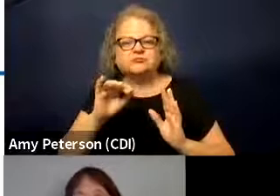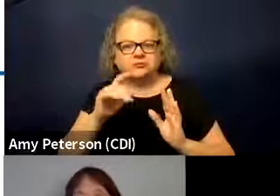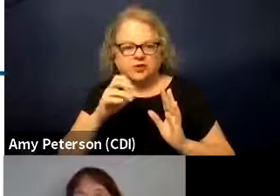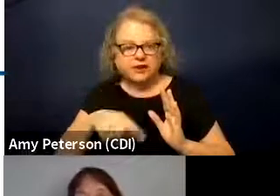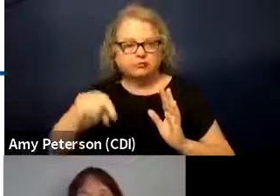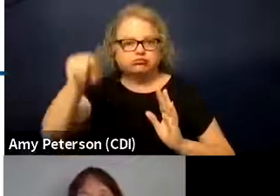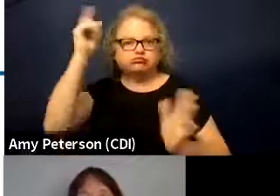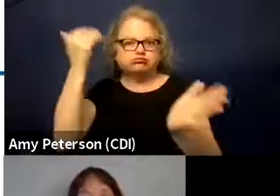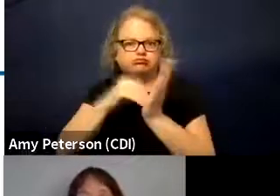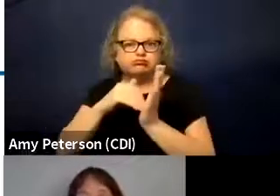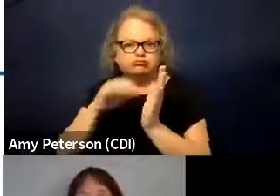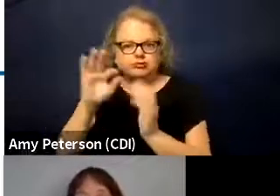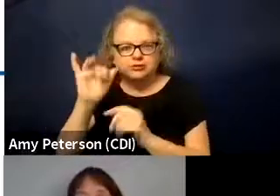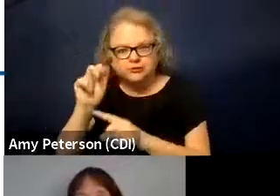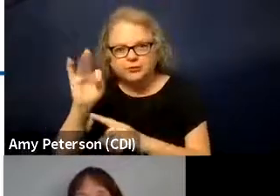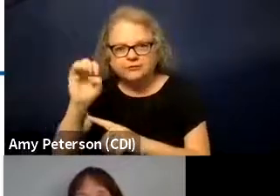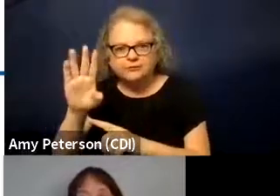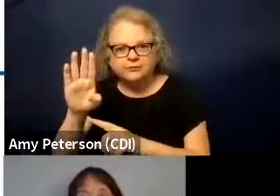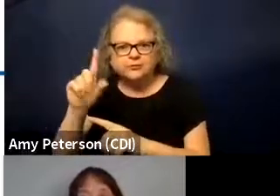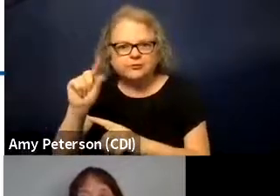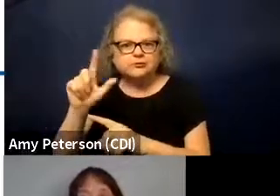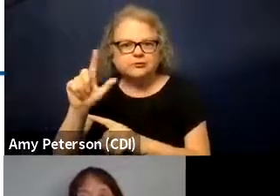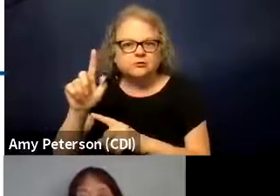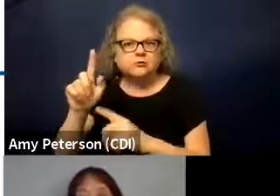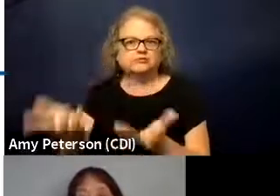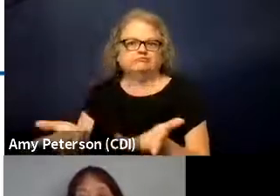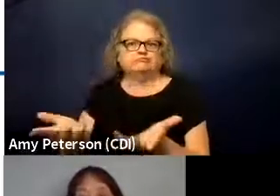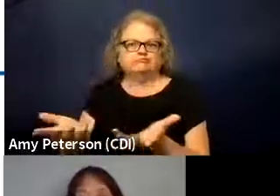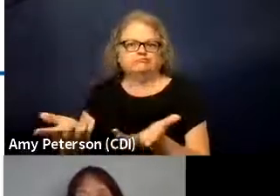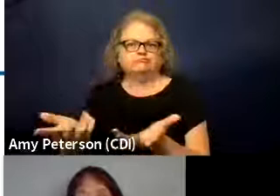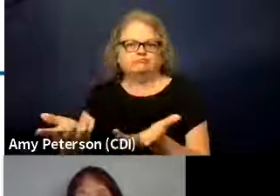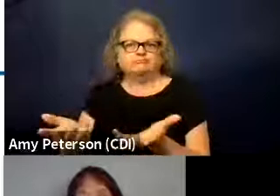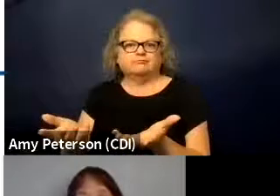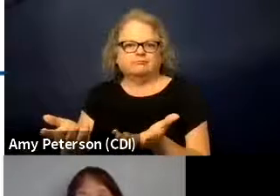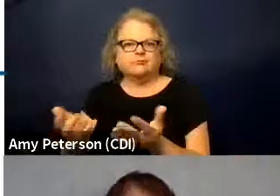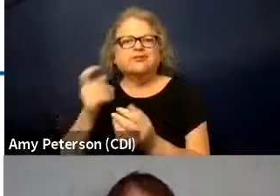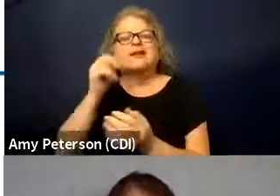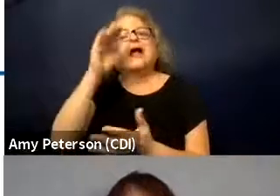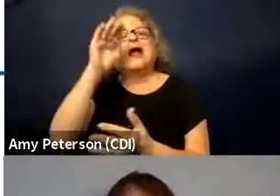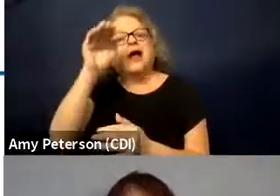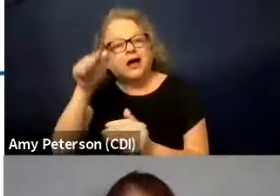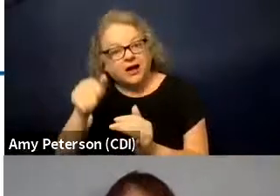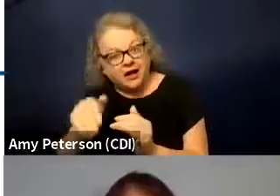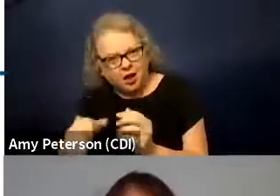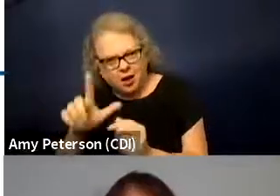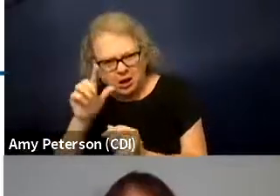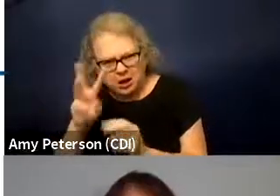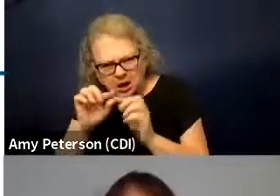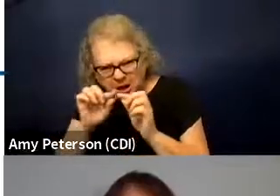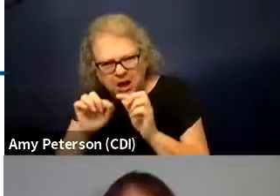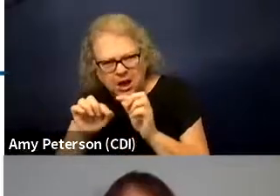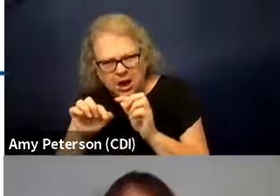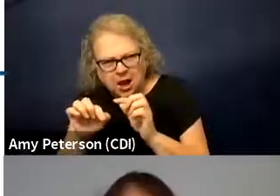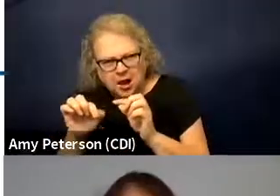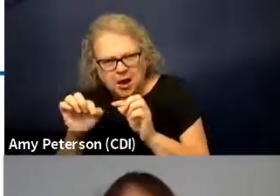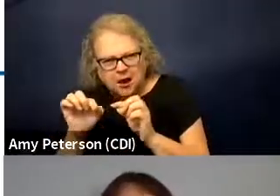and June, it was at an all-time low. We were seeing fewer than 100 cases per day in South Carolina.